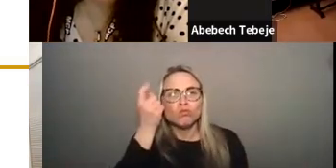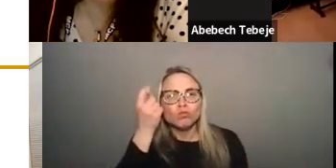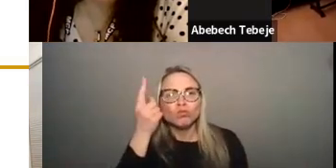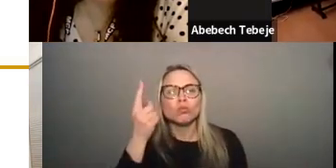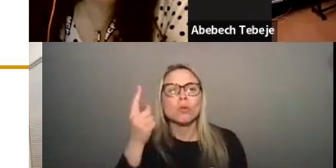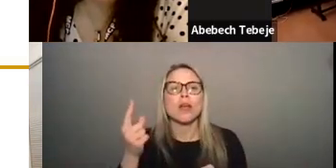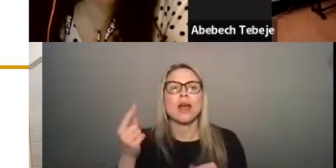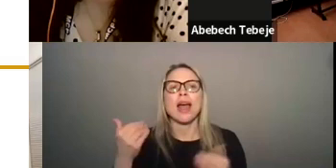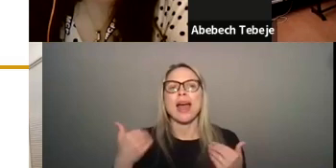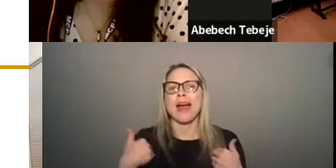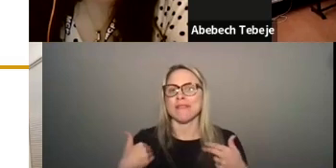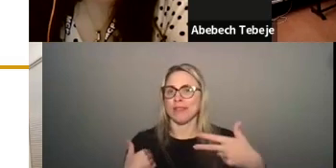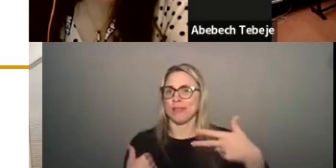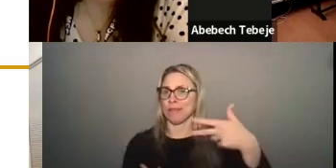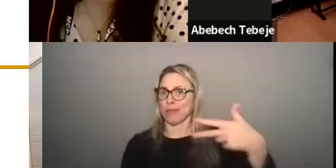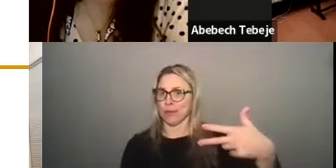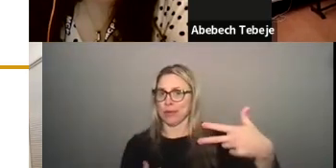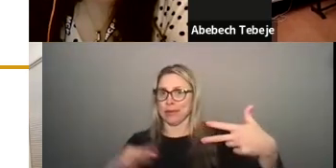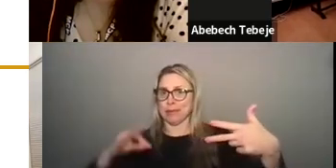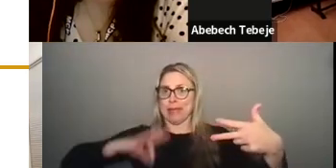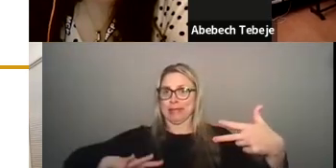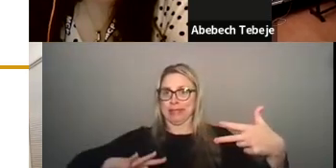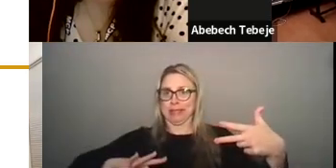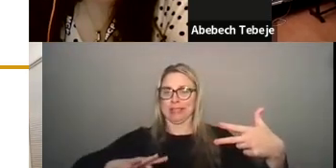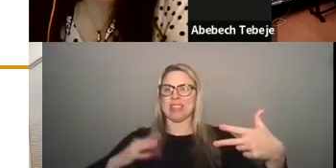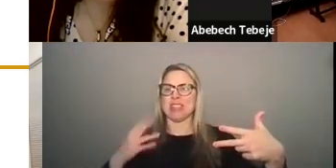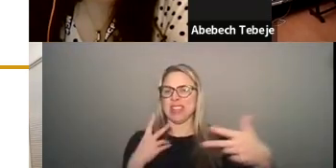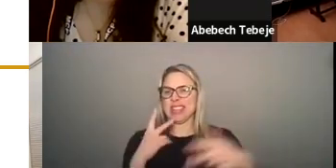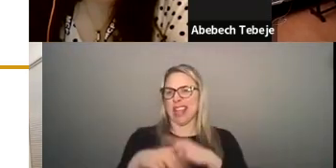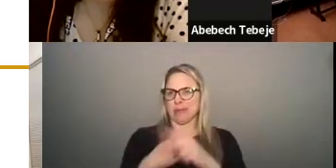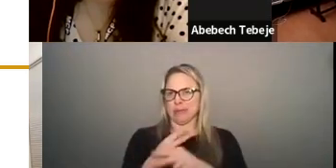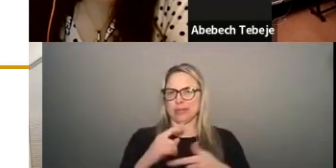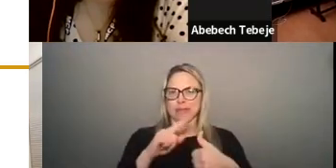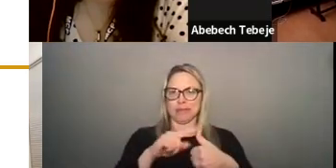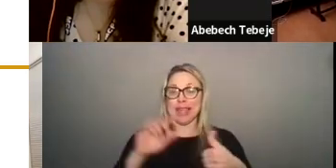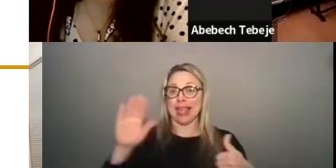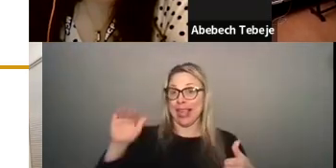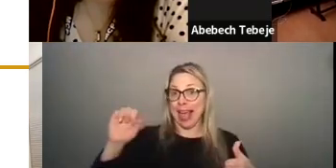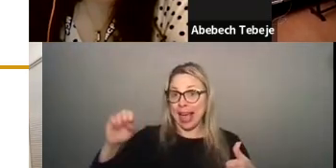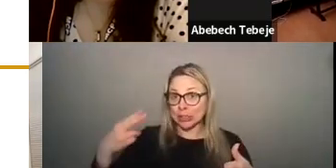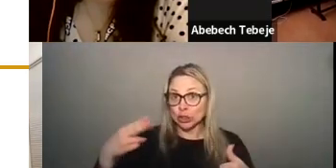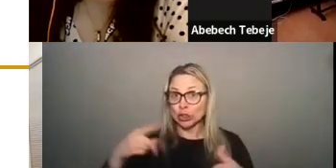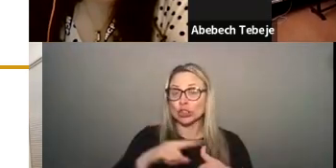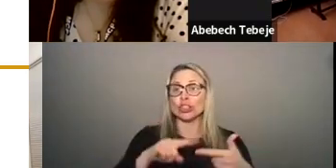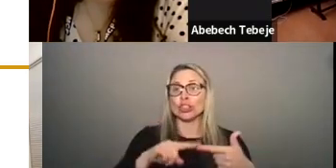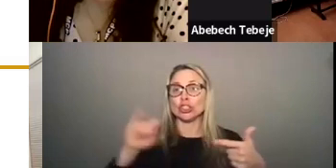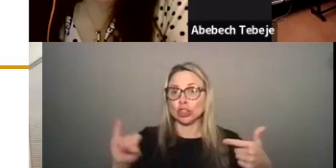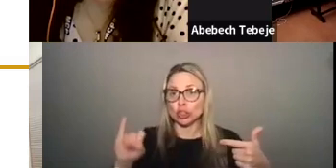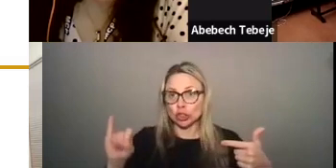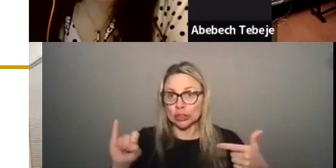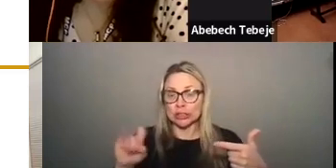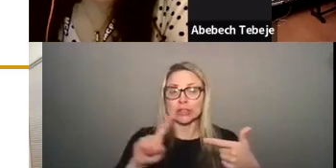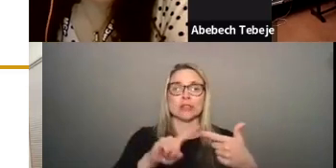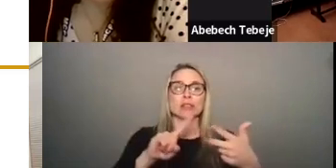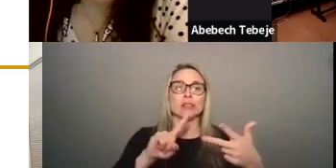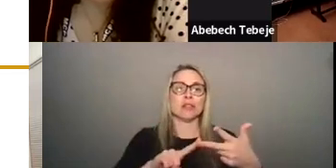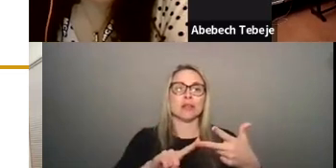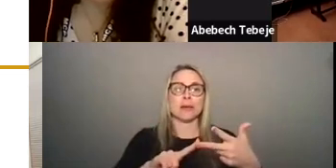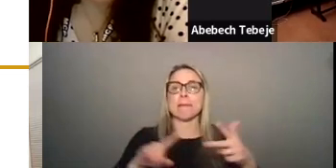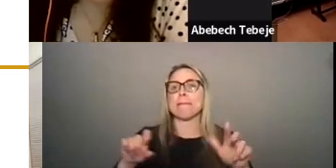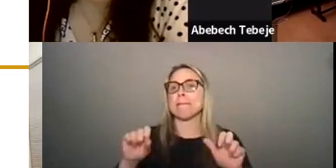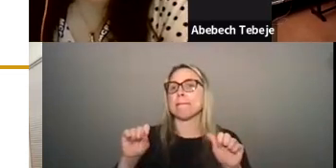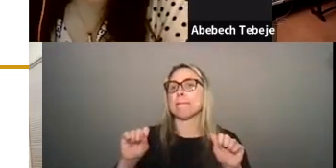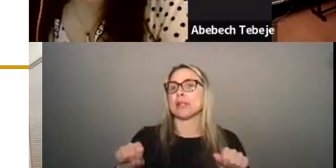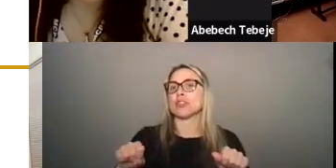are three types of benefits. There's the cash benefit, there's the insurance benefit, and then there's the potential